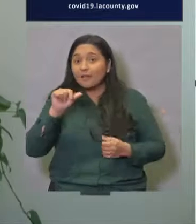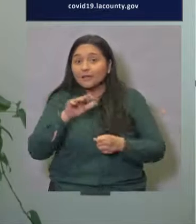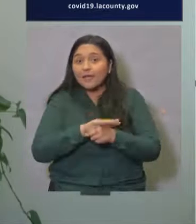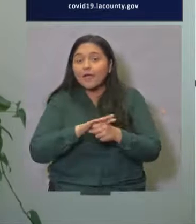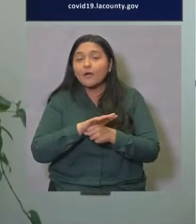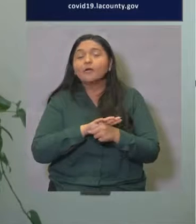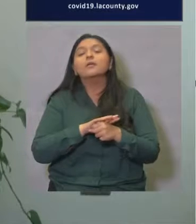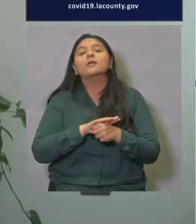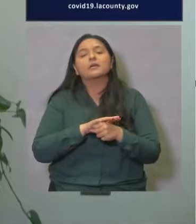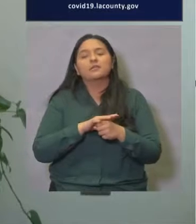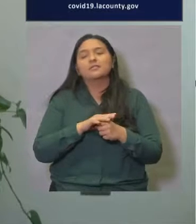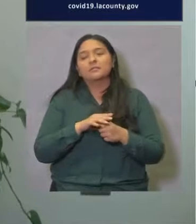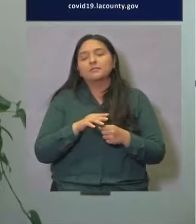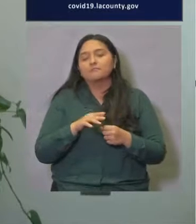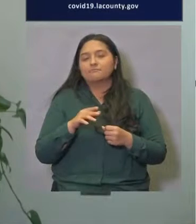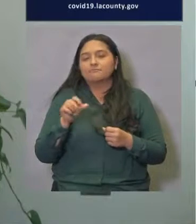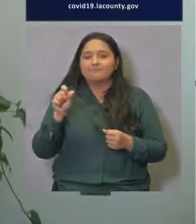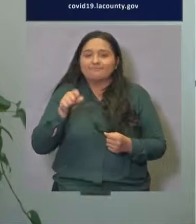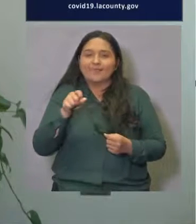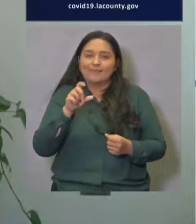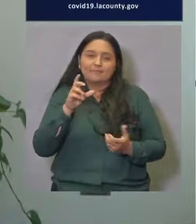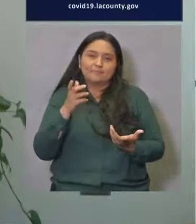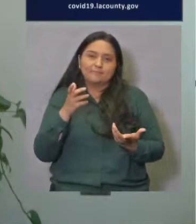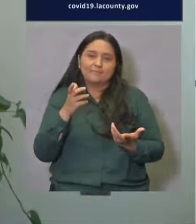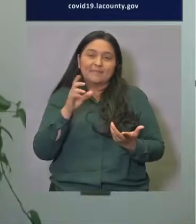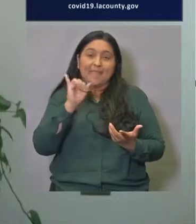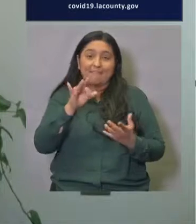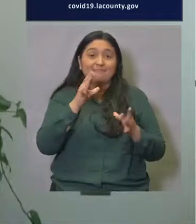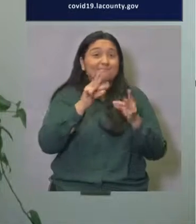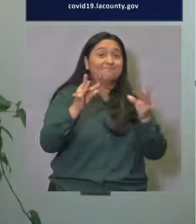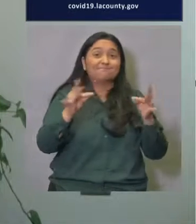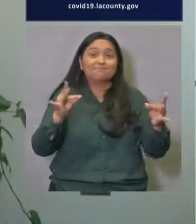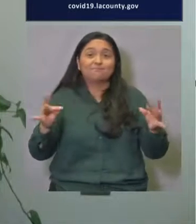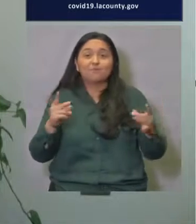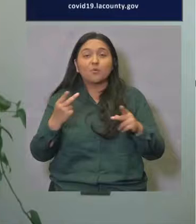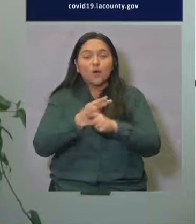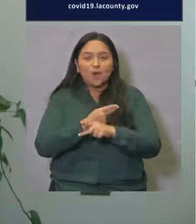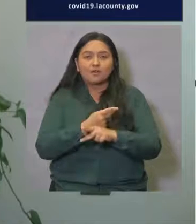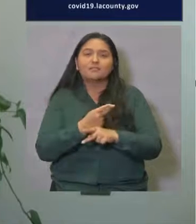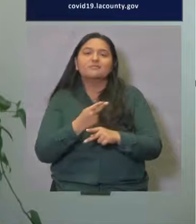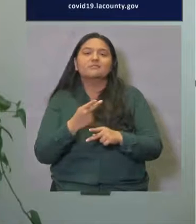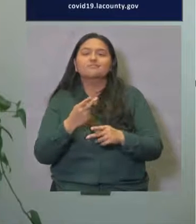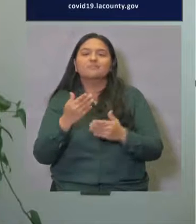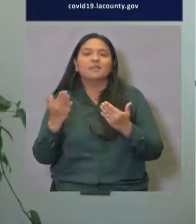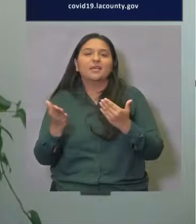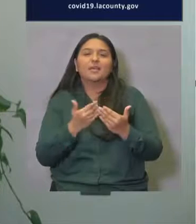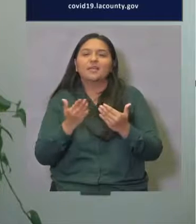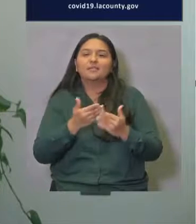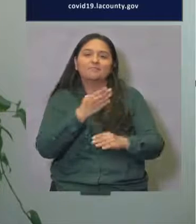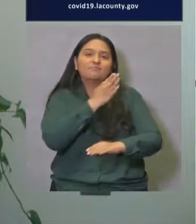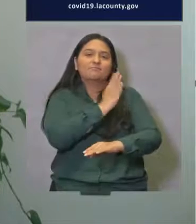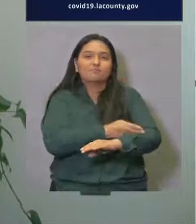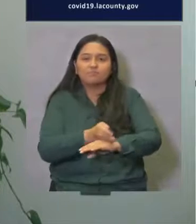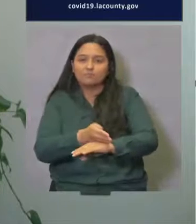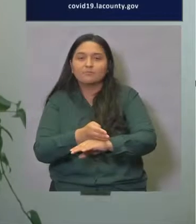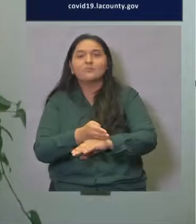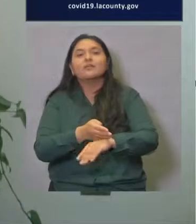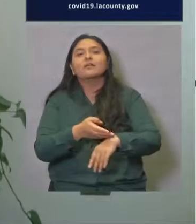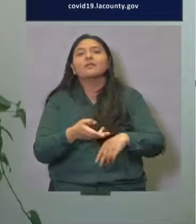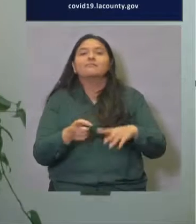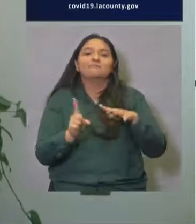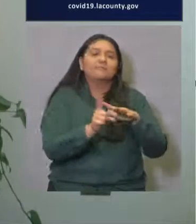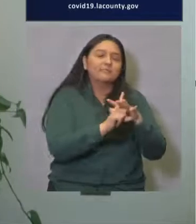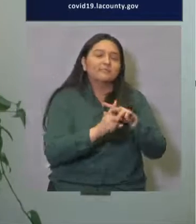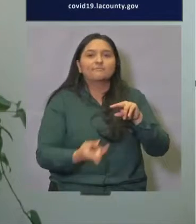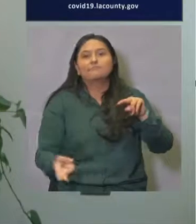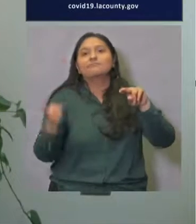it would be very easy for us to get back to a situation where cases go up. So, the only way